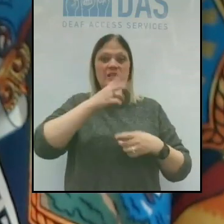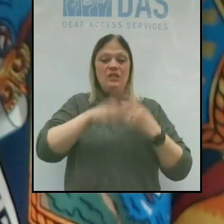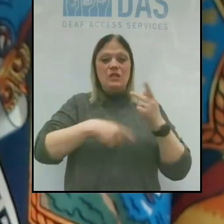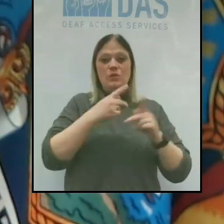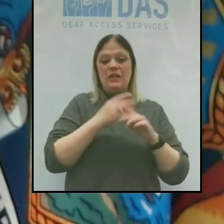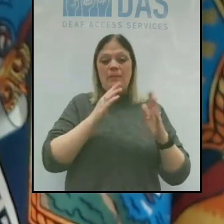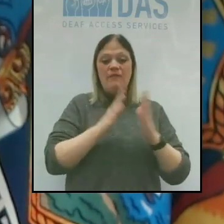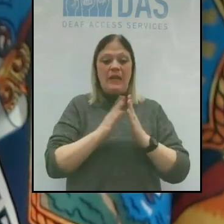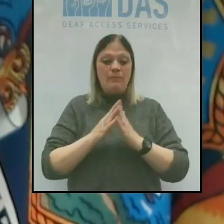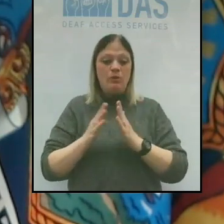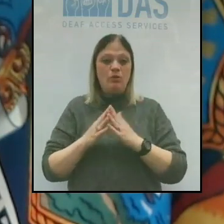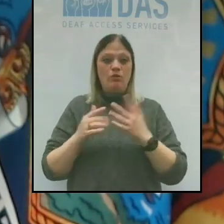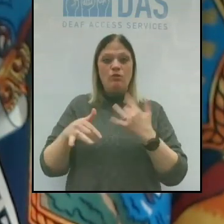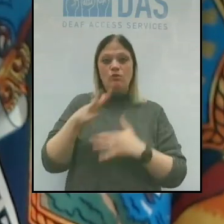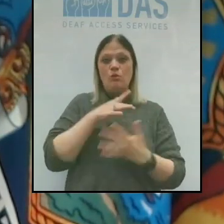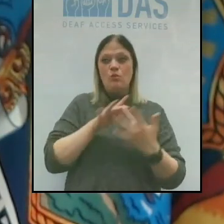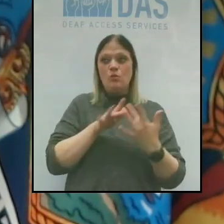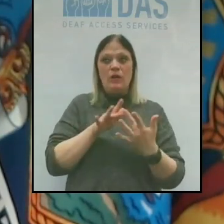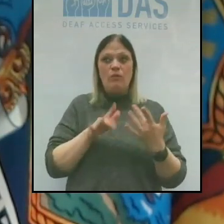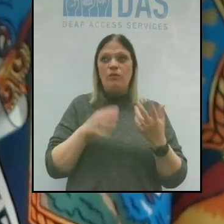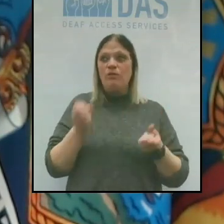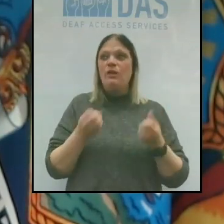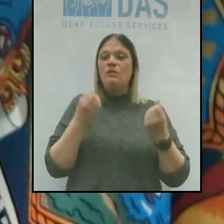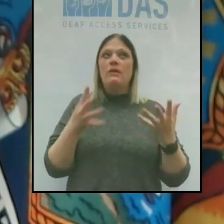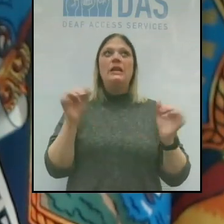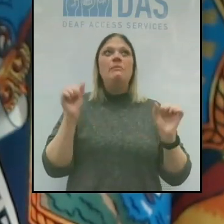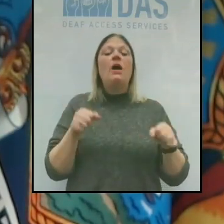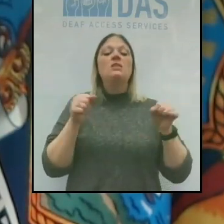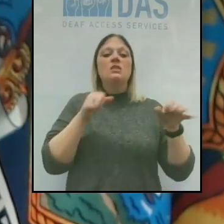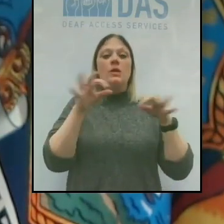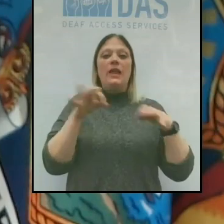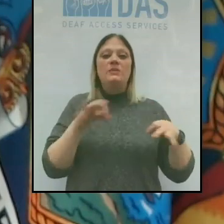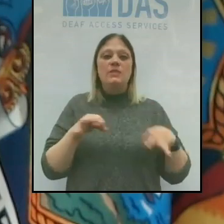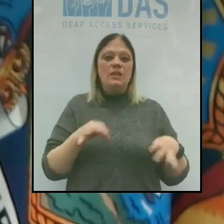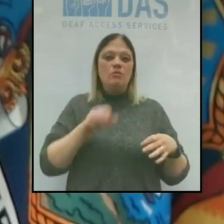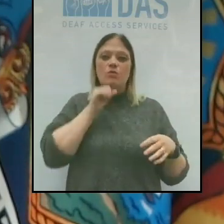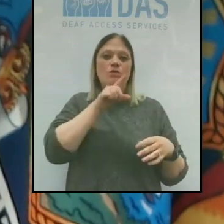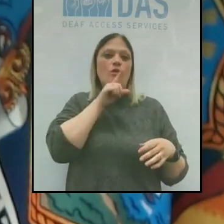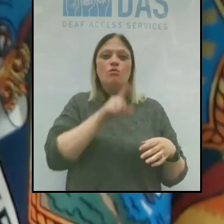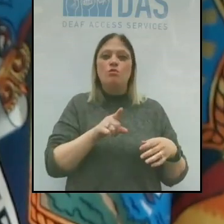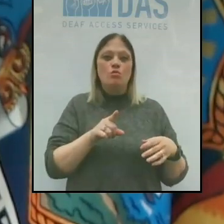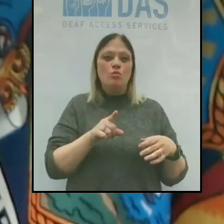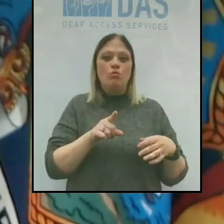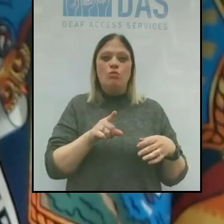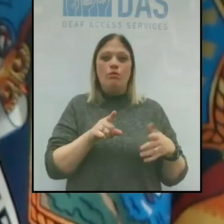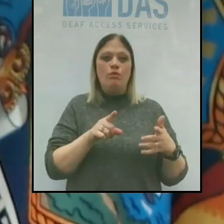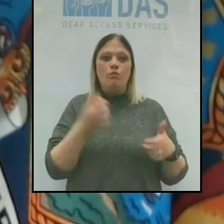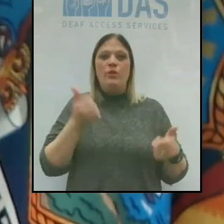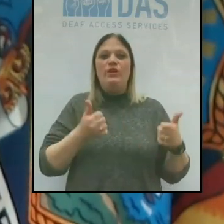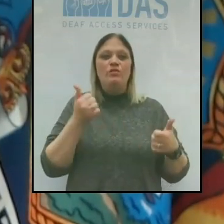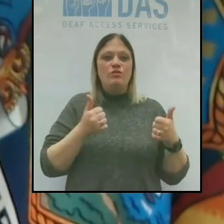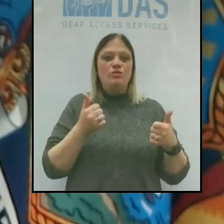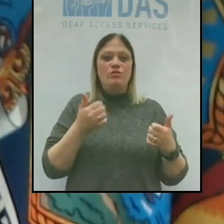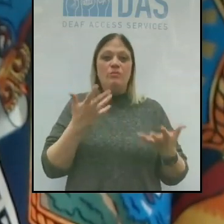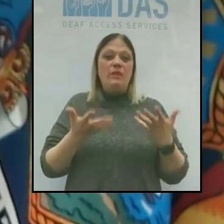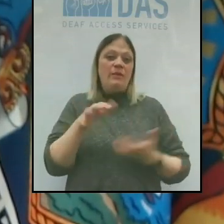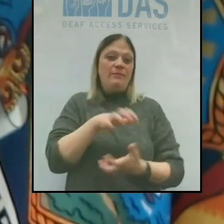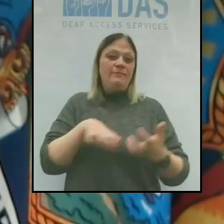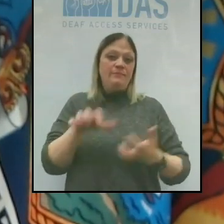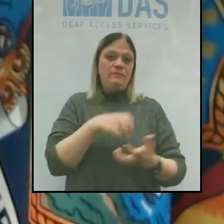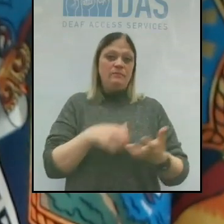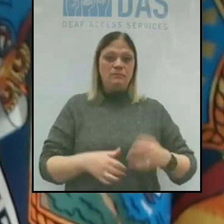of neighborhood or social network. So there can be many possible explanations. We're not really sure which is it. It's probably a combination.